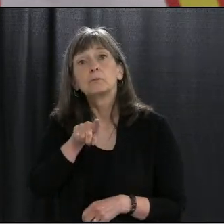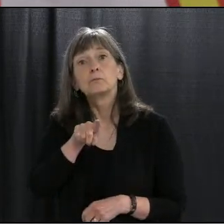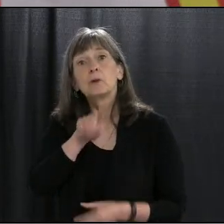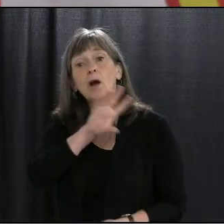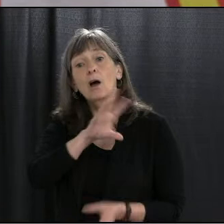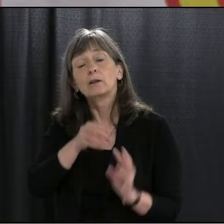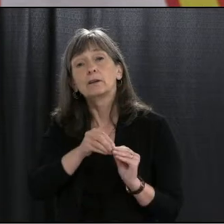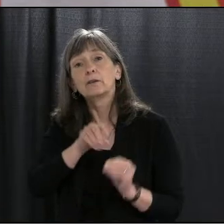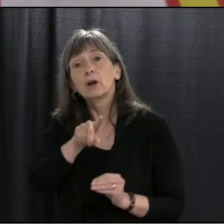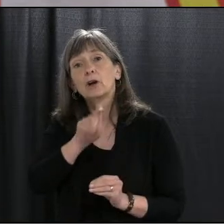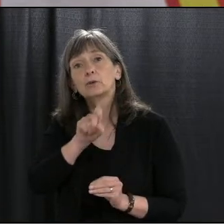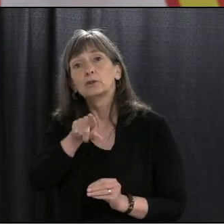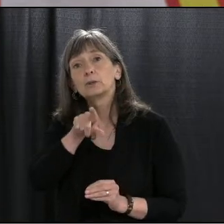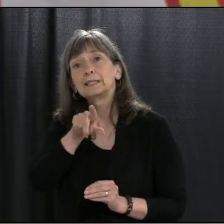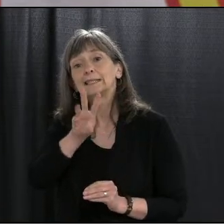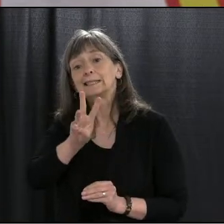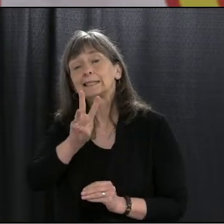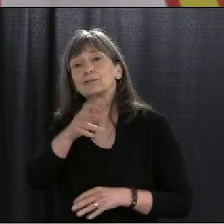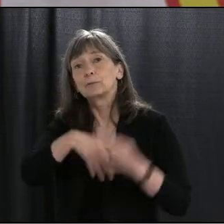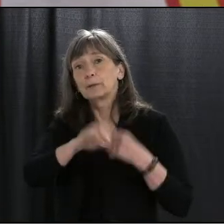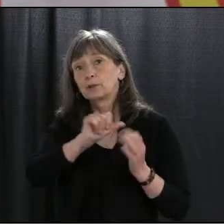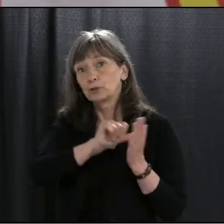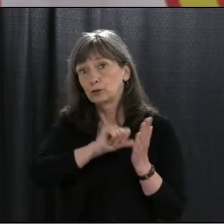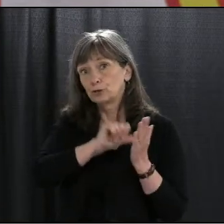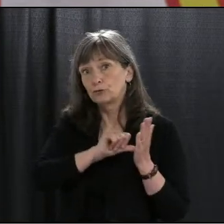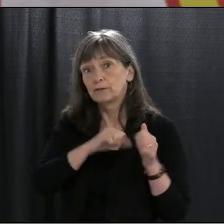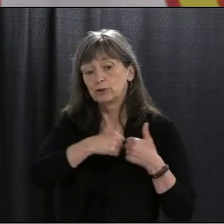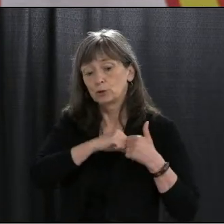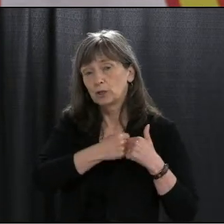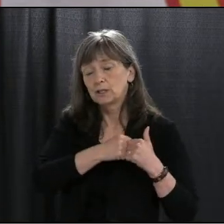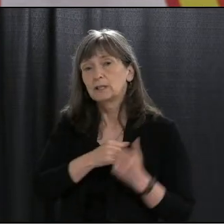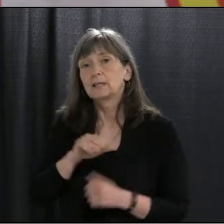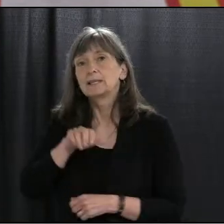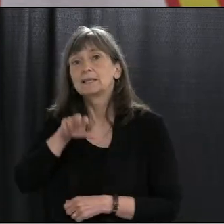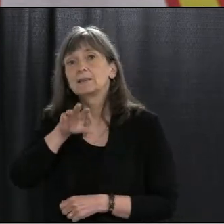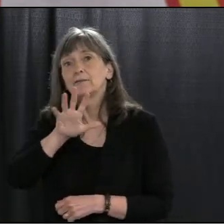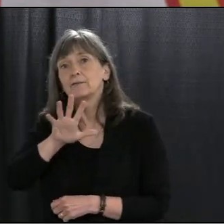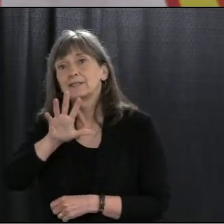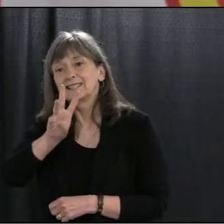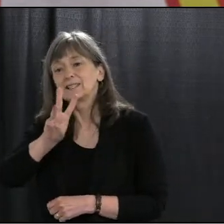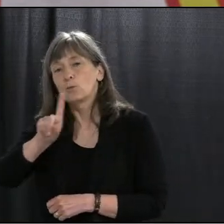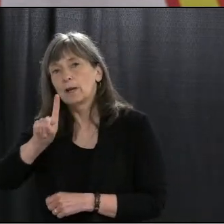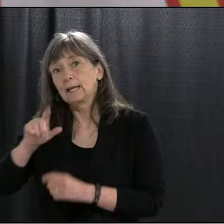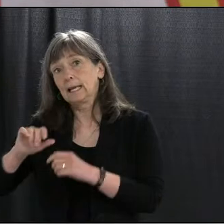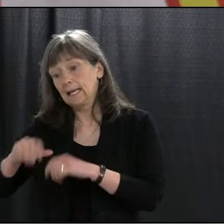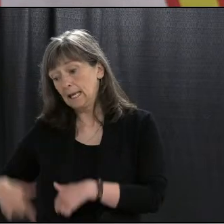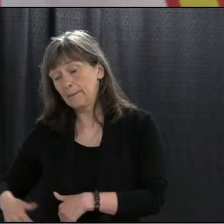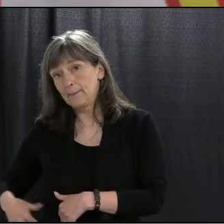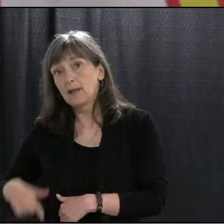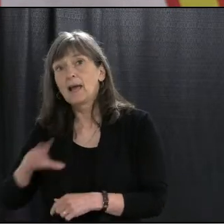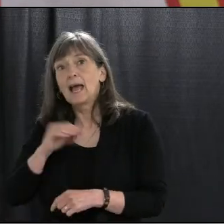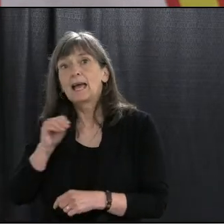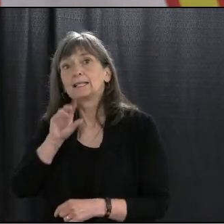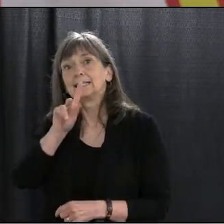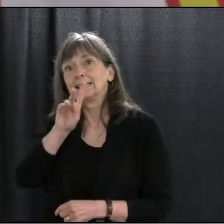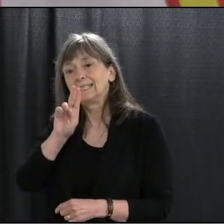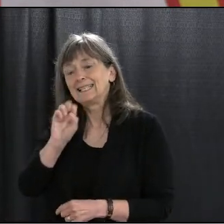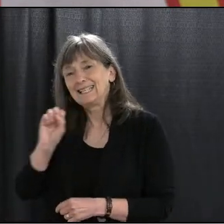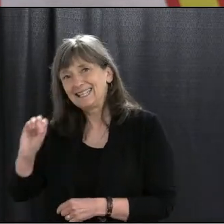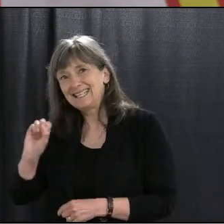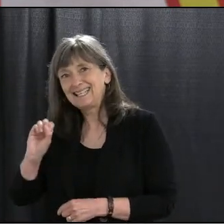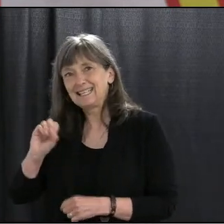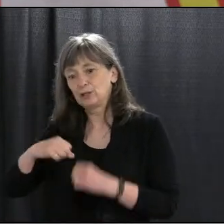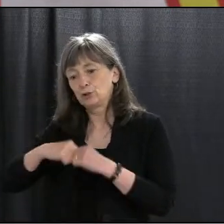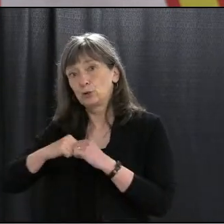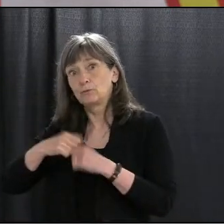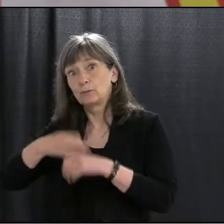126 total joint replacement surgeries, 71 hip and 55 knee replacement completed since December